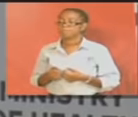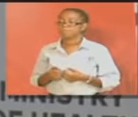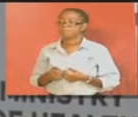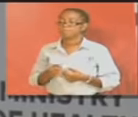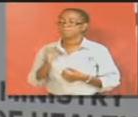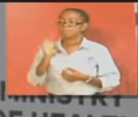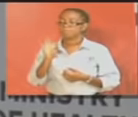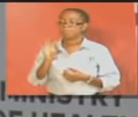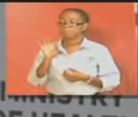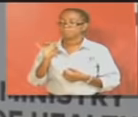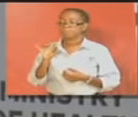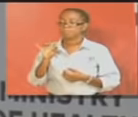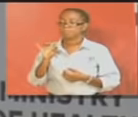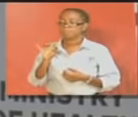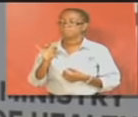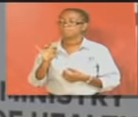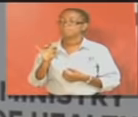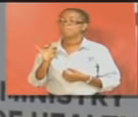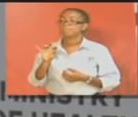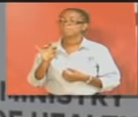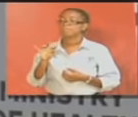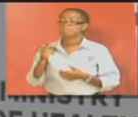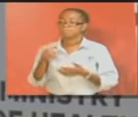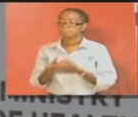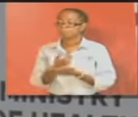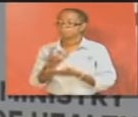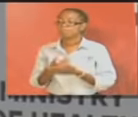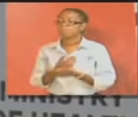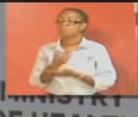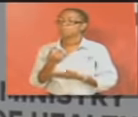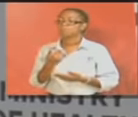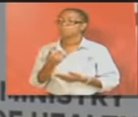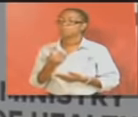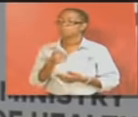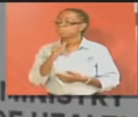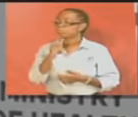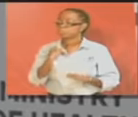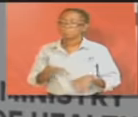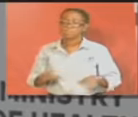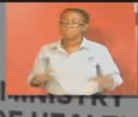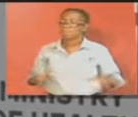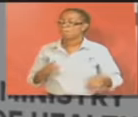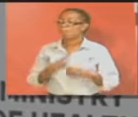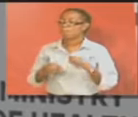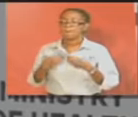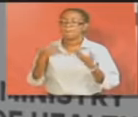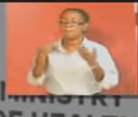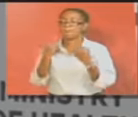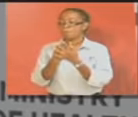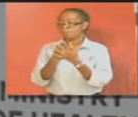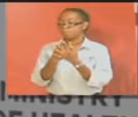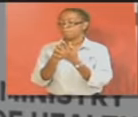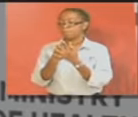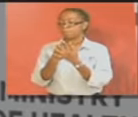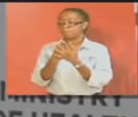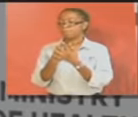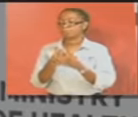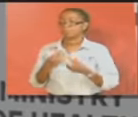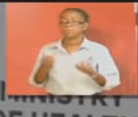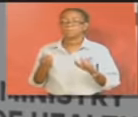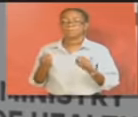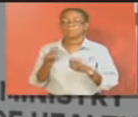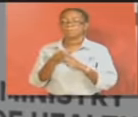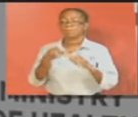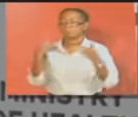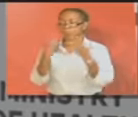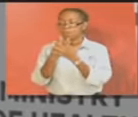from the prison system. Of course, that individual having been identified or confirmed, you will expect and